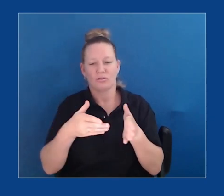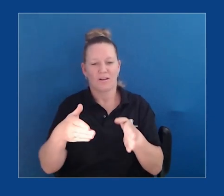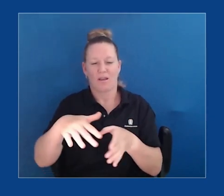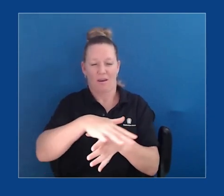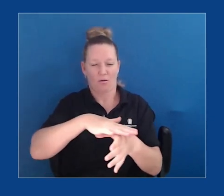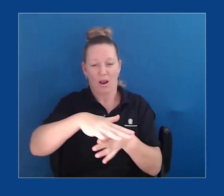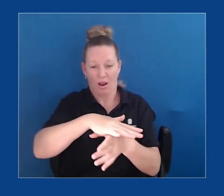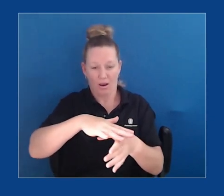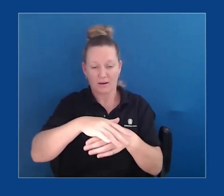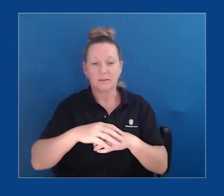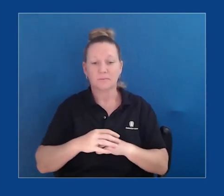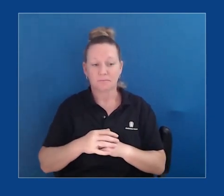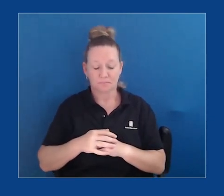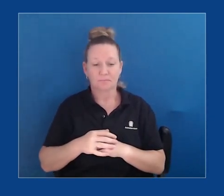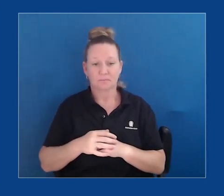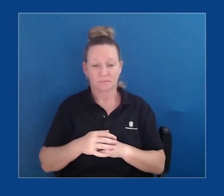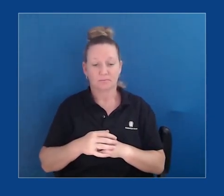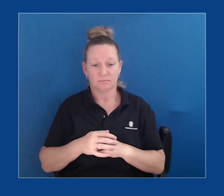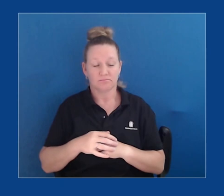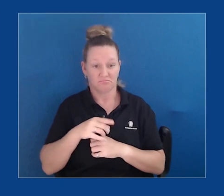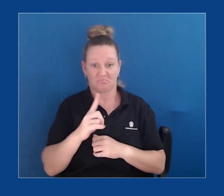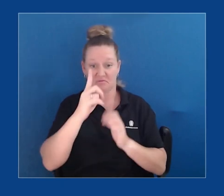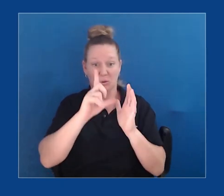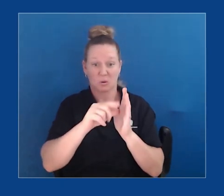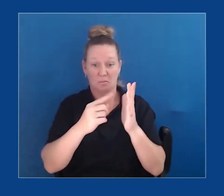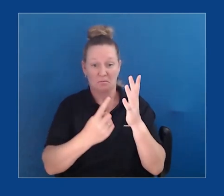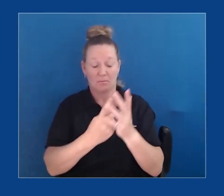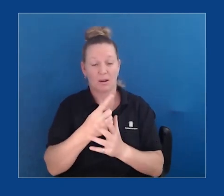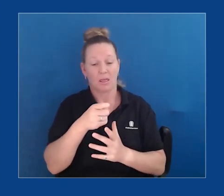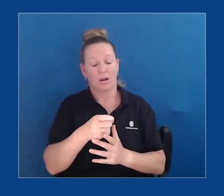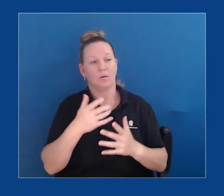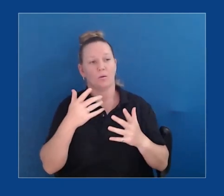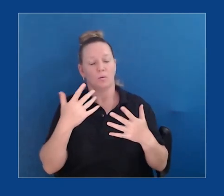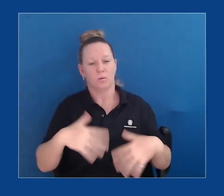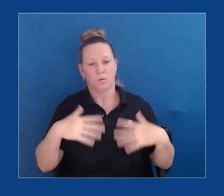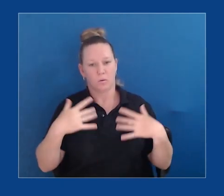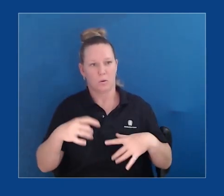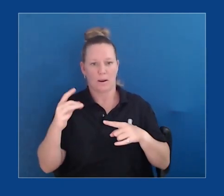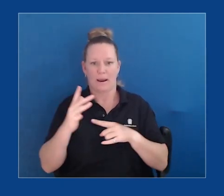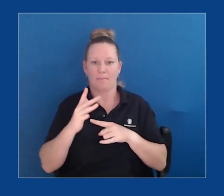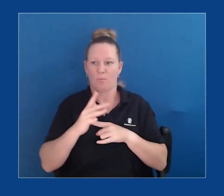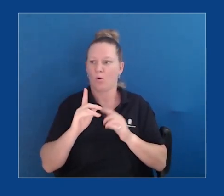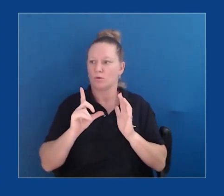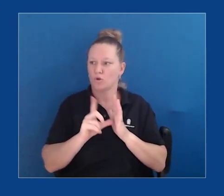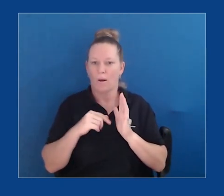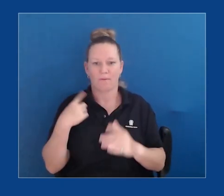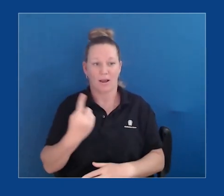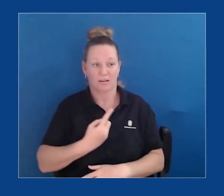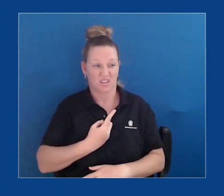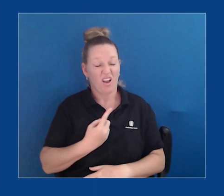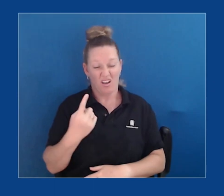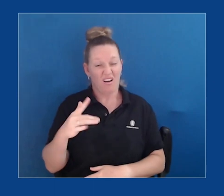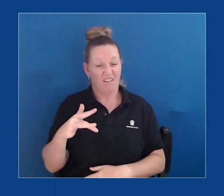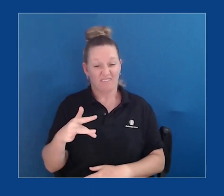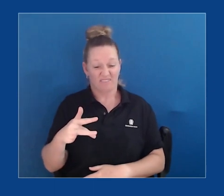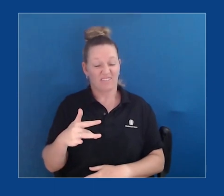And that was such a significant time for us, because I think that might be one of the last times that we see